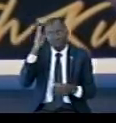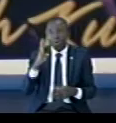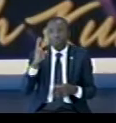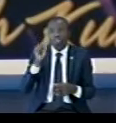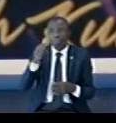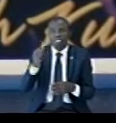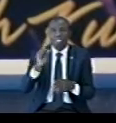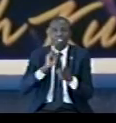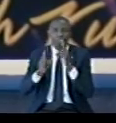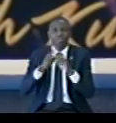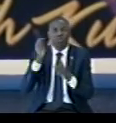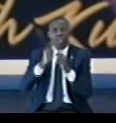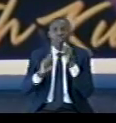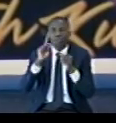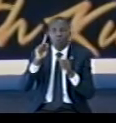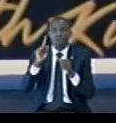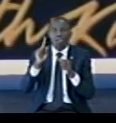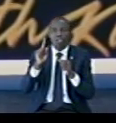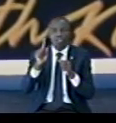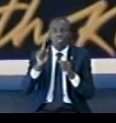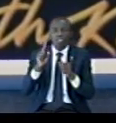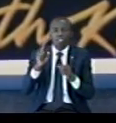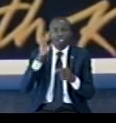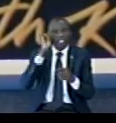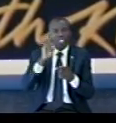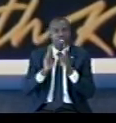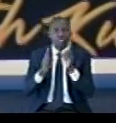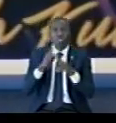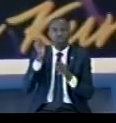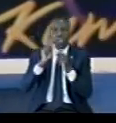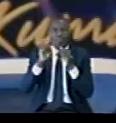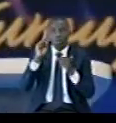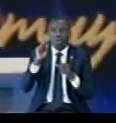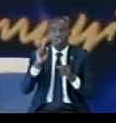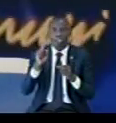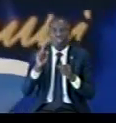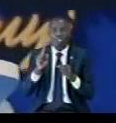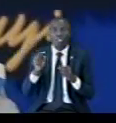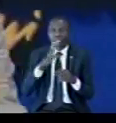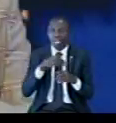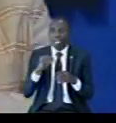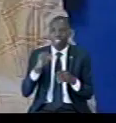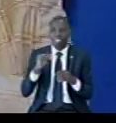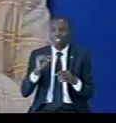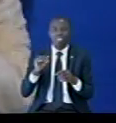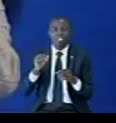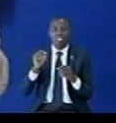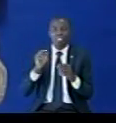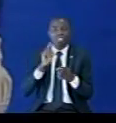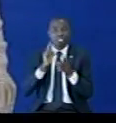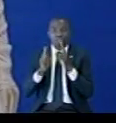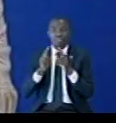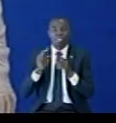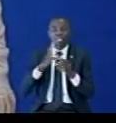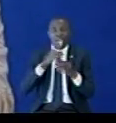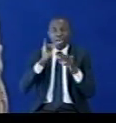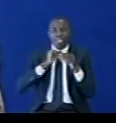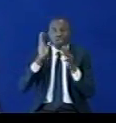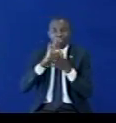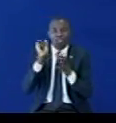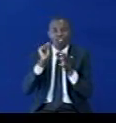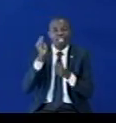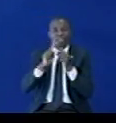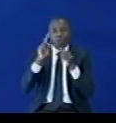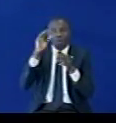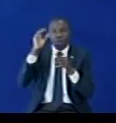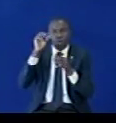to everyone. He speaks to you there today. And those of us online, understand the